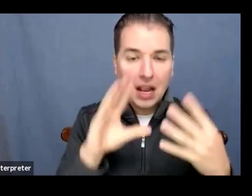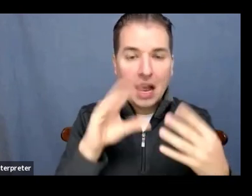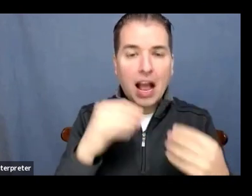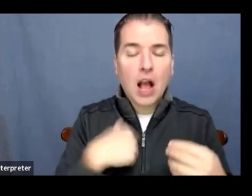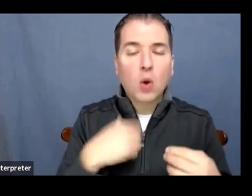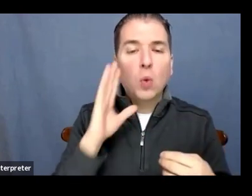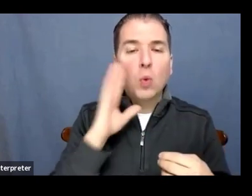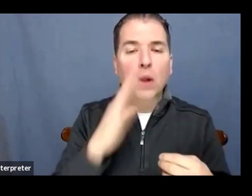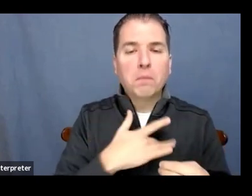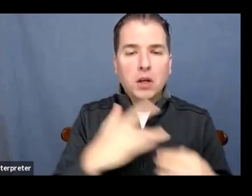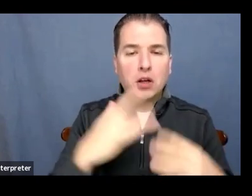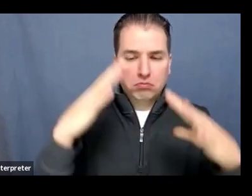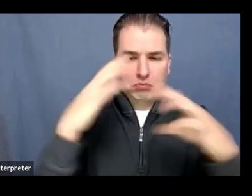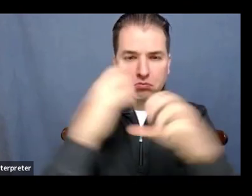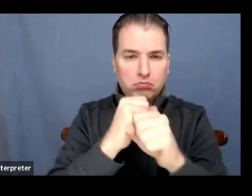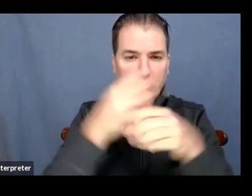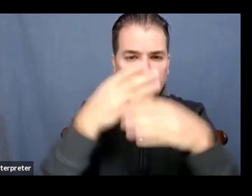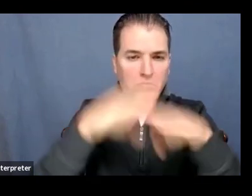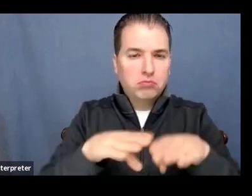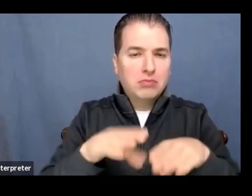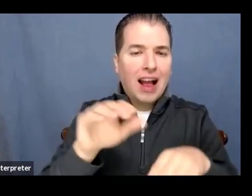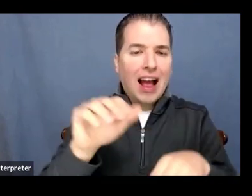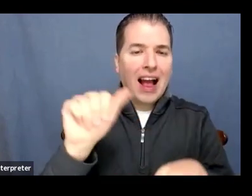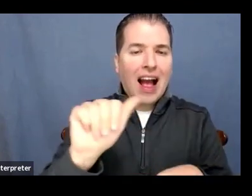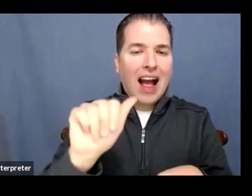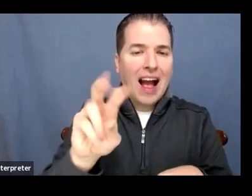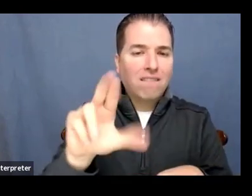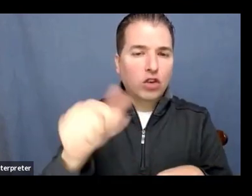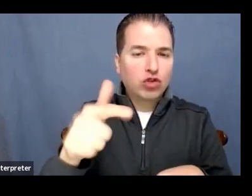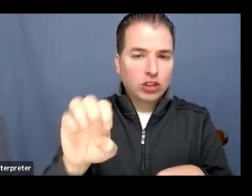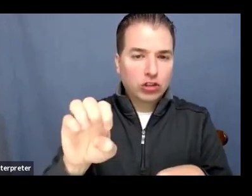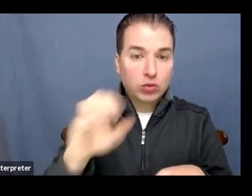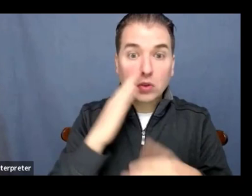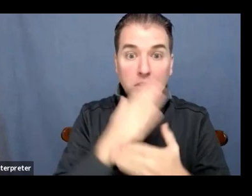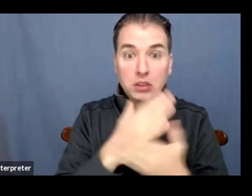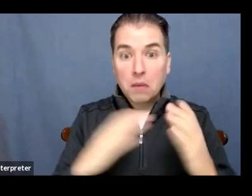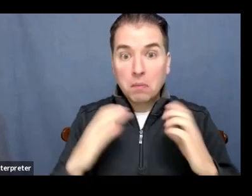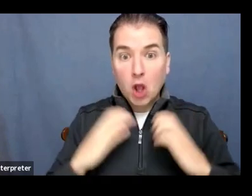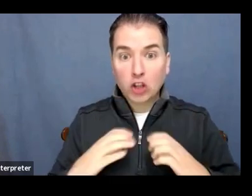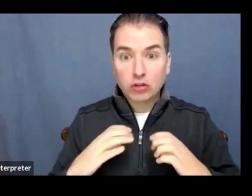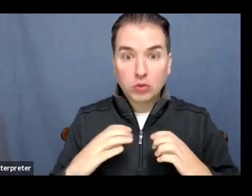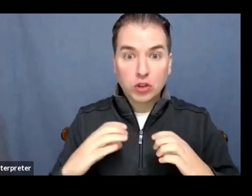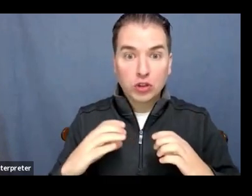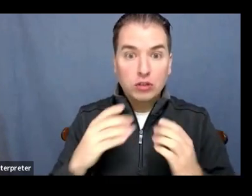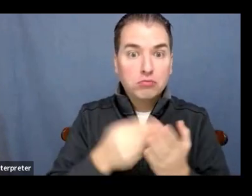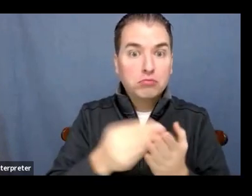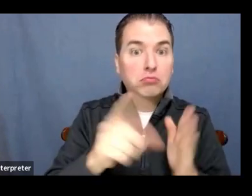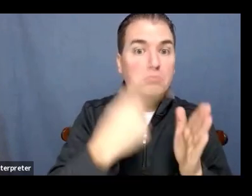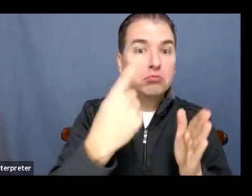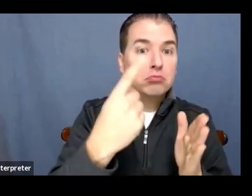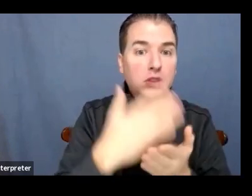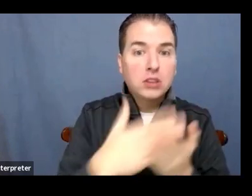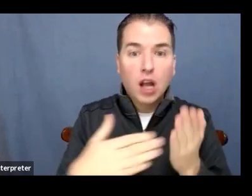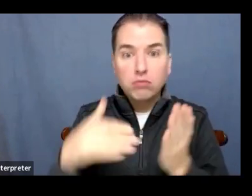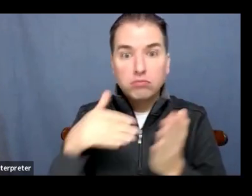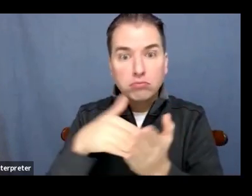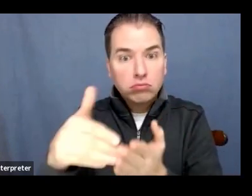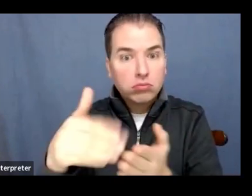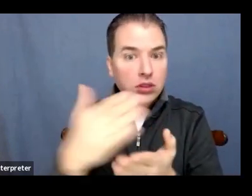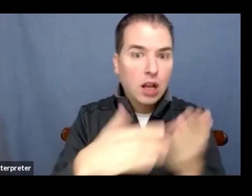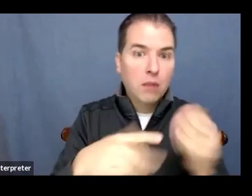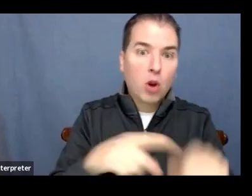spend a lot, some don't spend very much, some stay longer, some stay shorter, some have